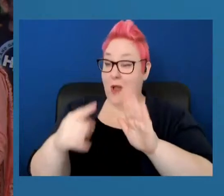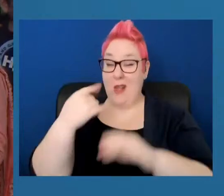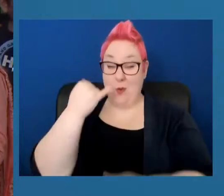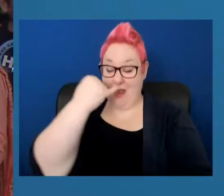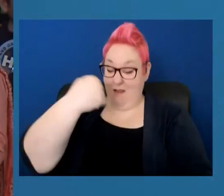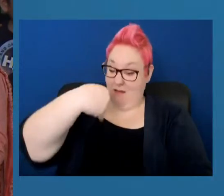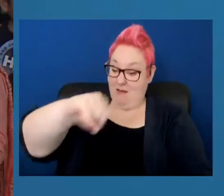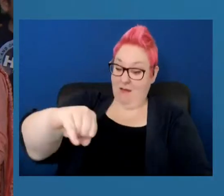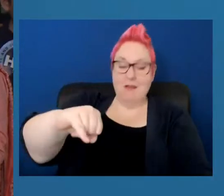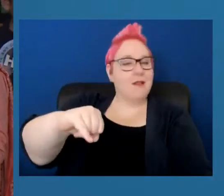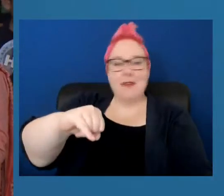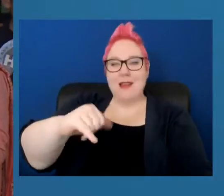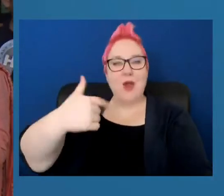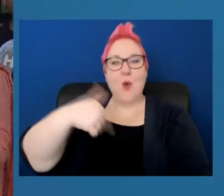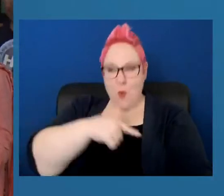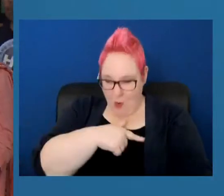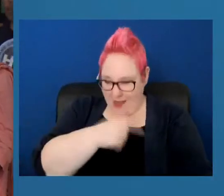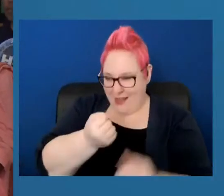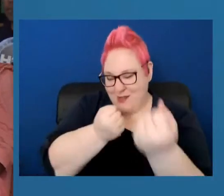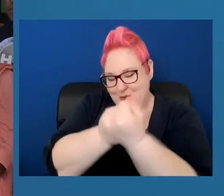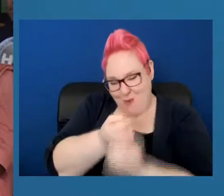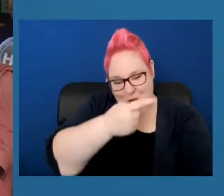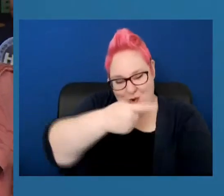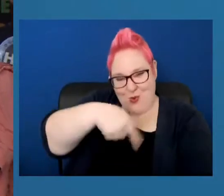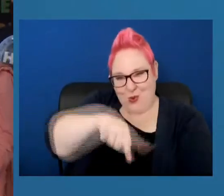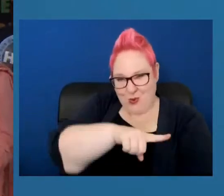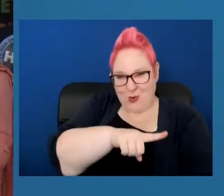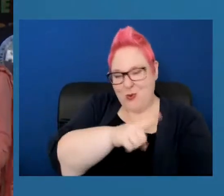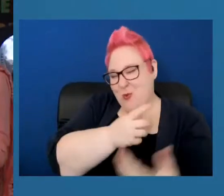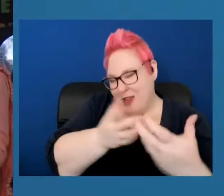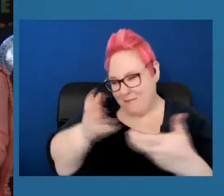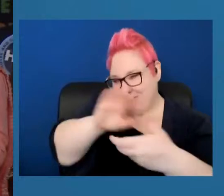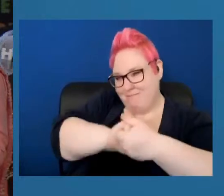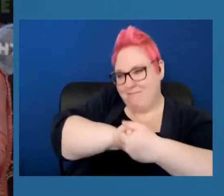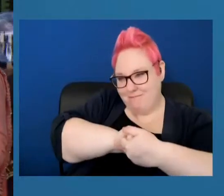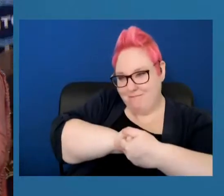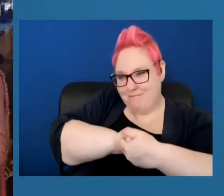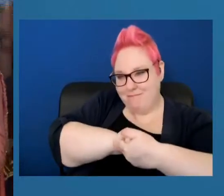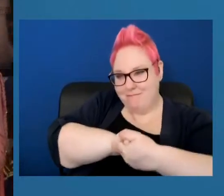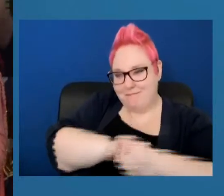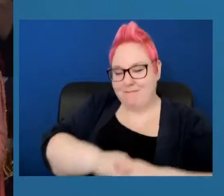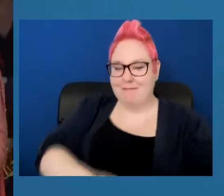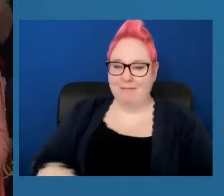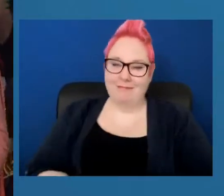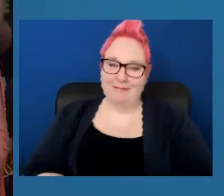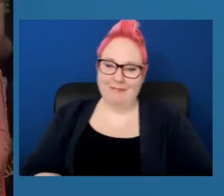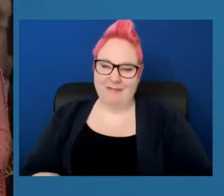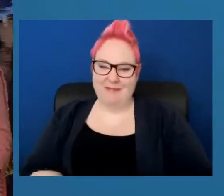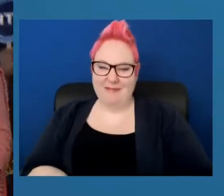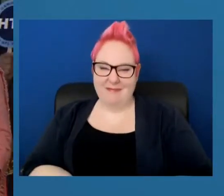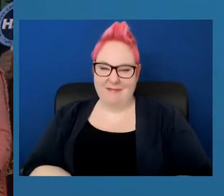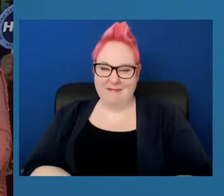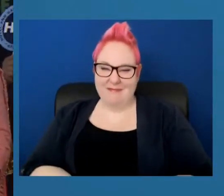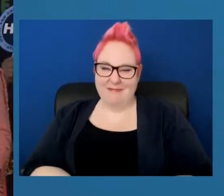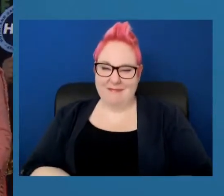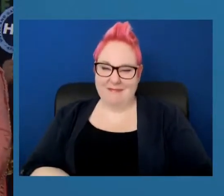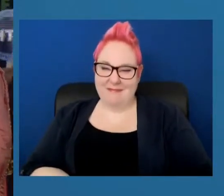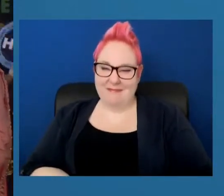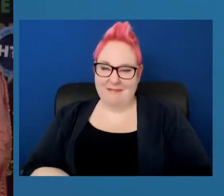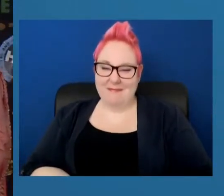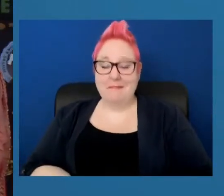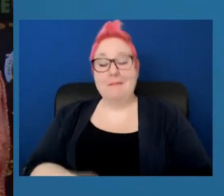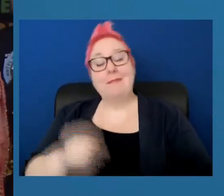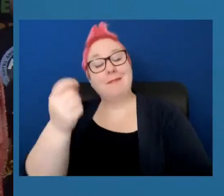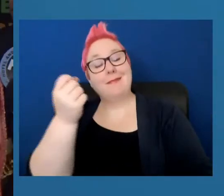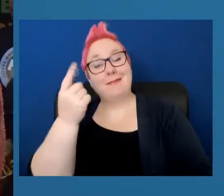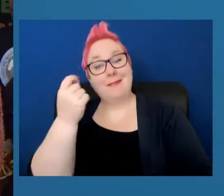are on your side, right? Yes. So, yes. And look, while all of the